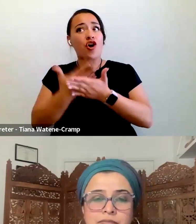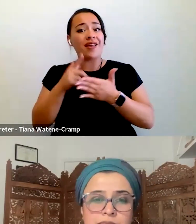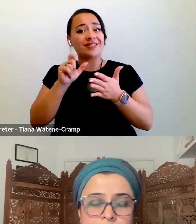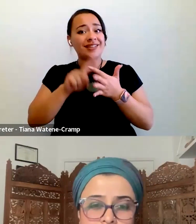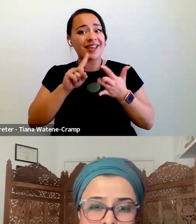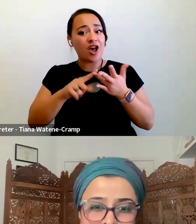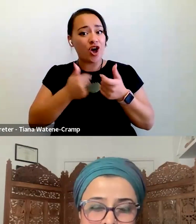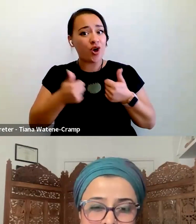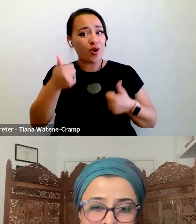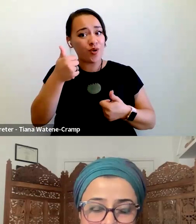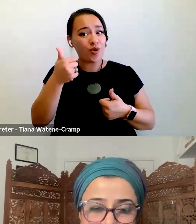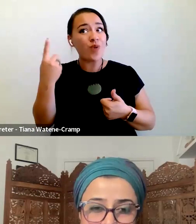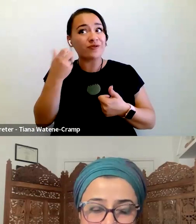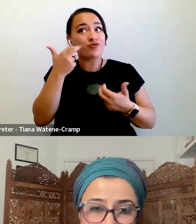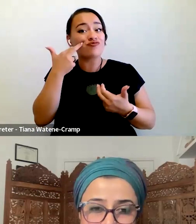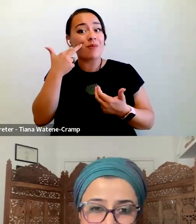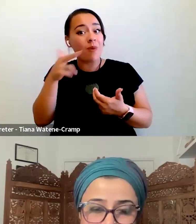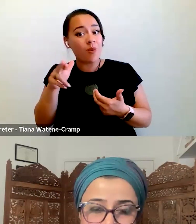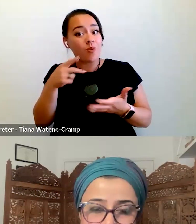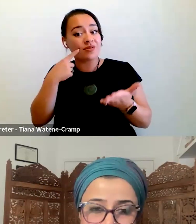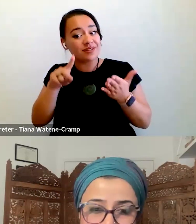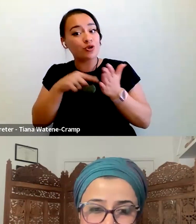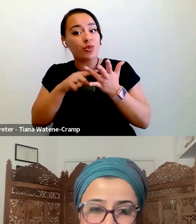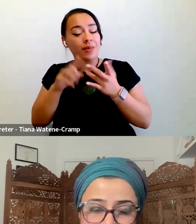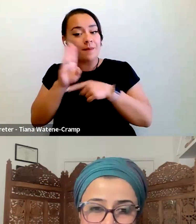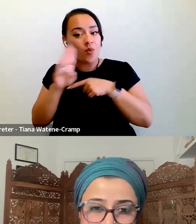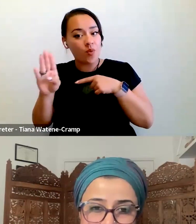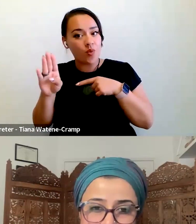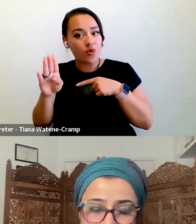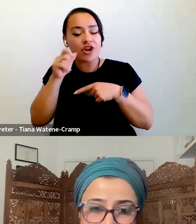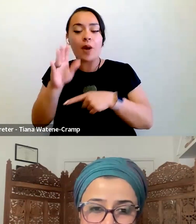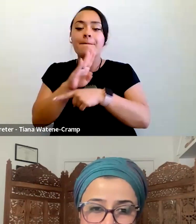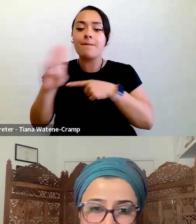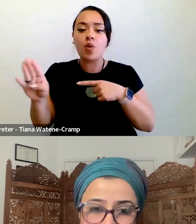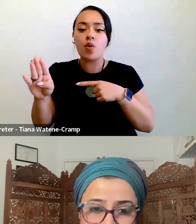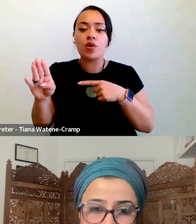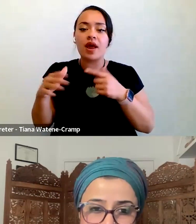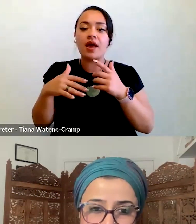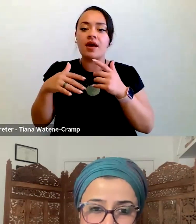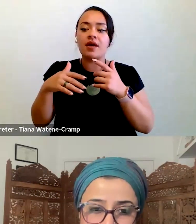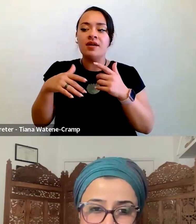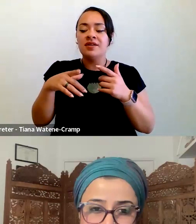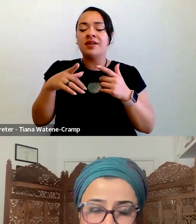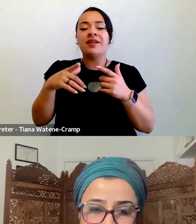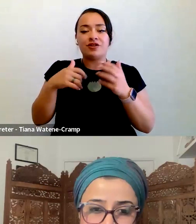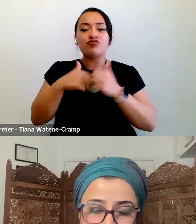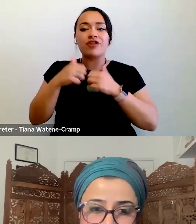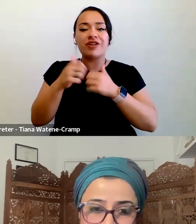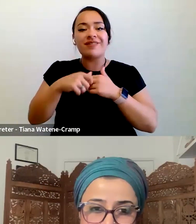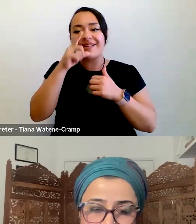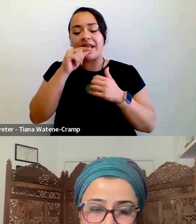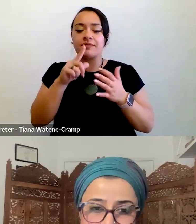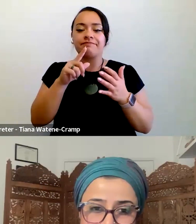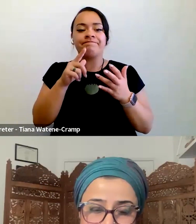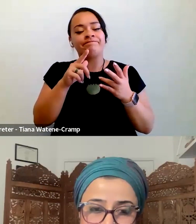report to that board. Boards are structured in a way in relation to organisations where it's really can compromise people. For a CEO to say,